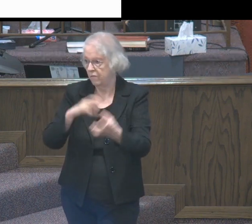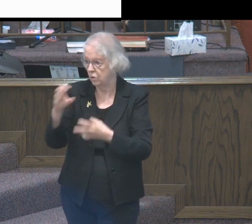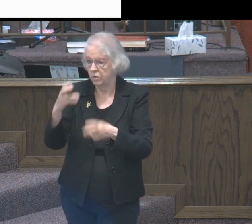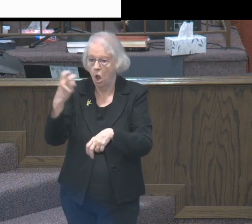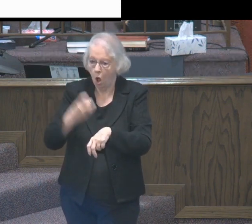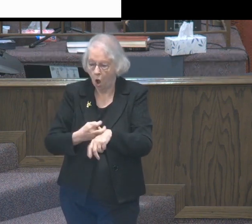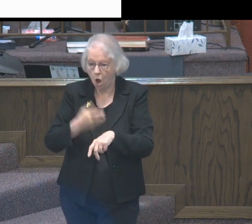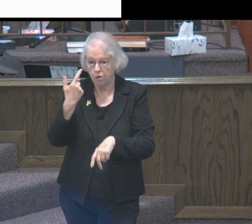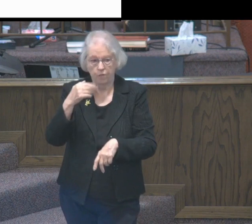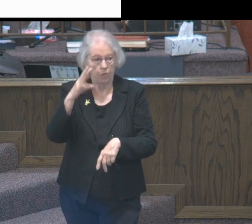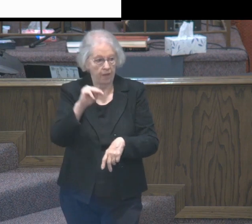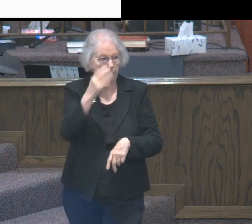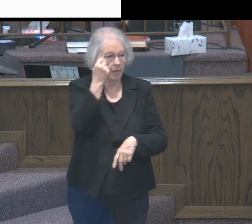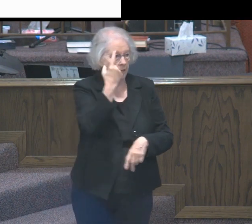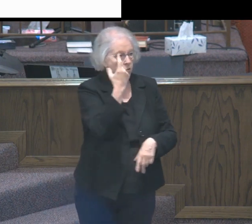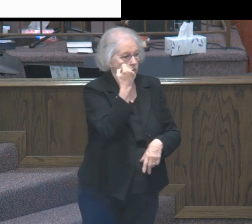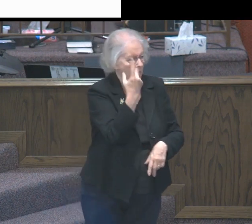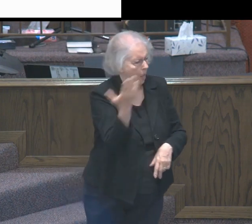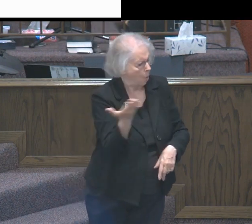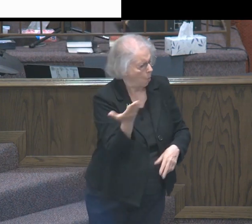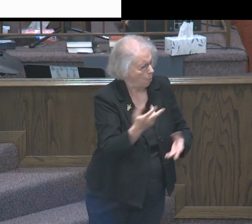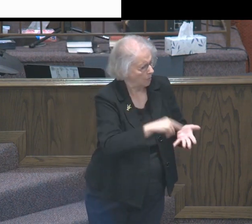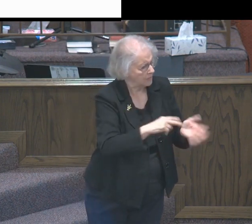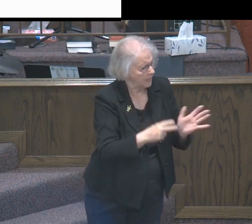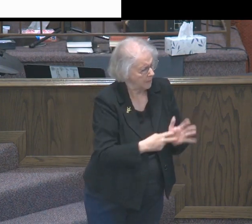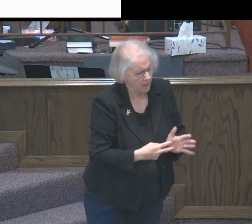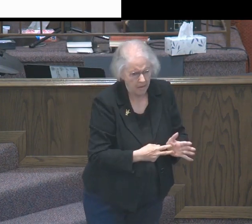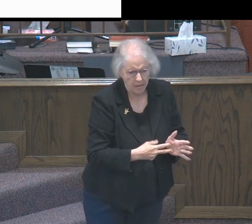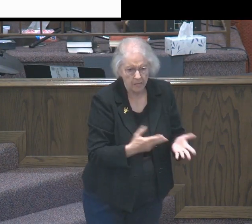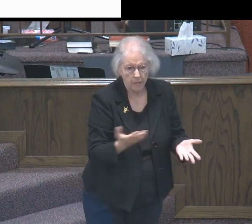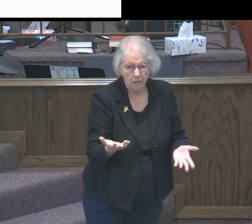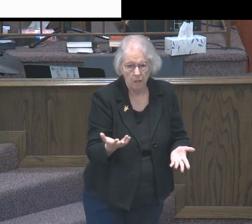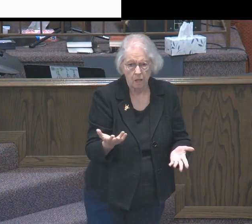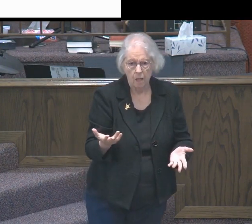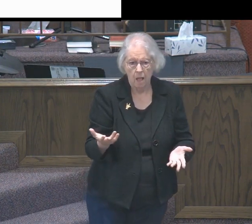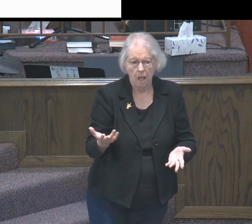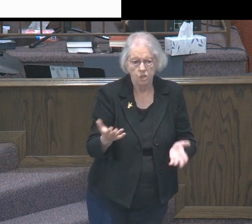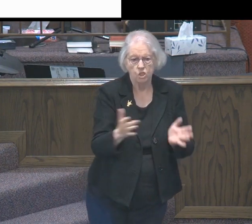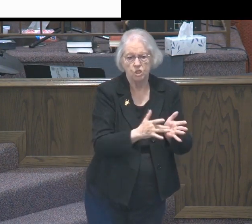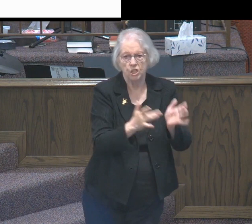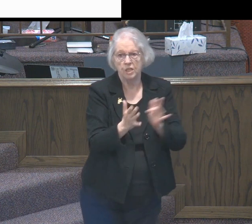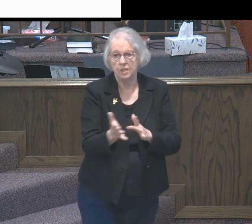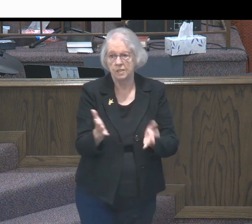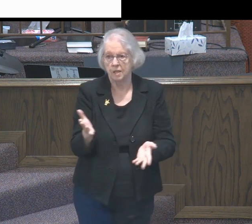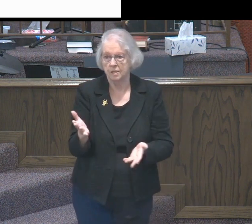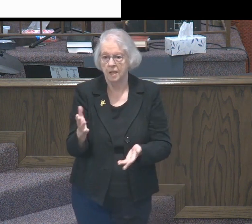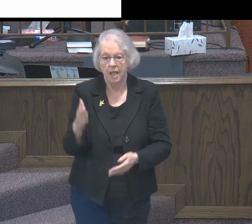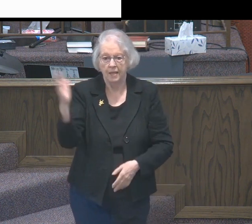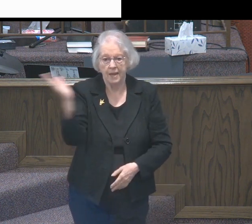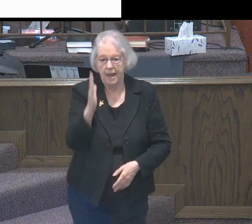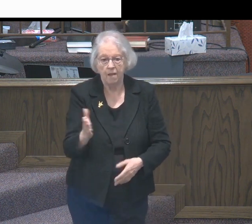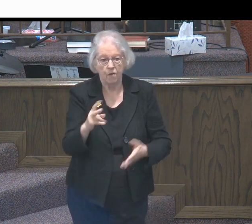it. He never intended for the interpretation of the law to supersede the